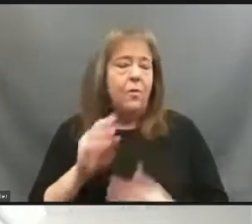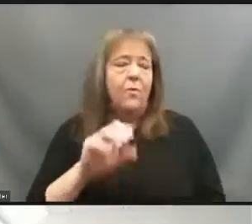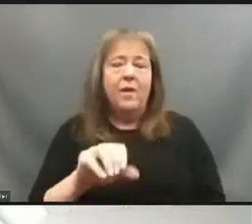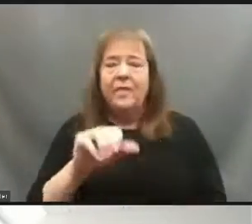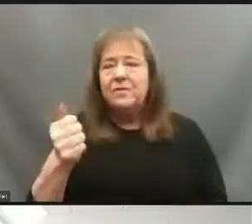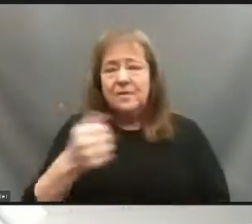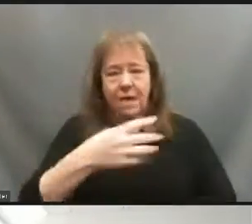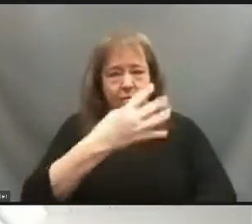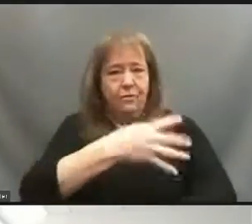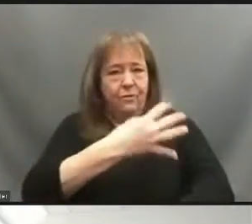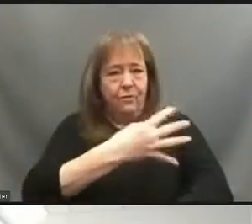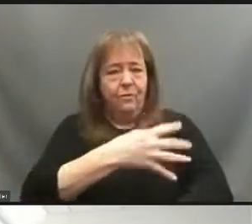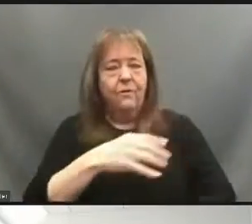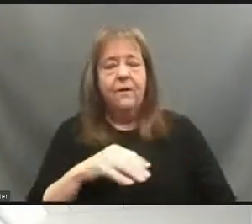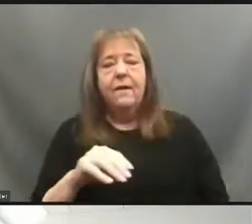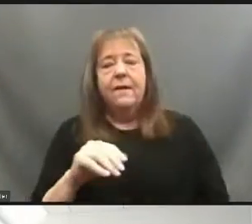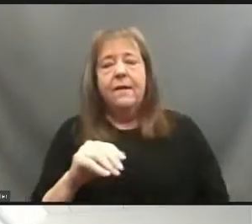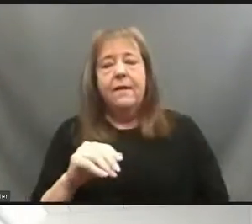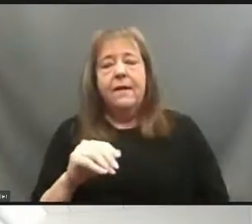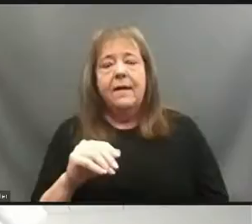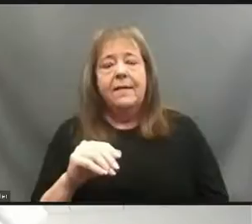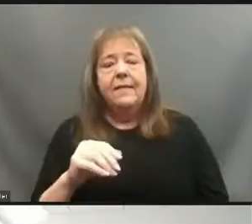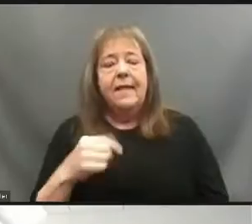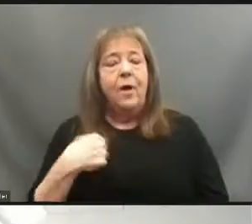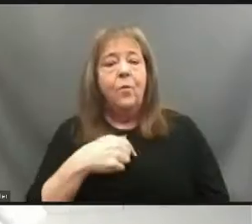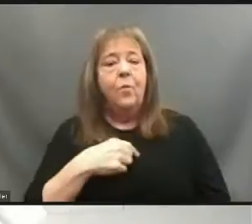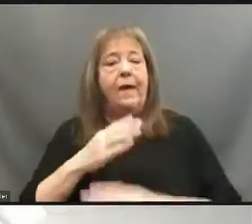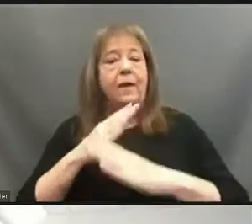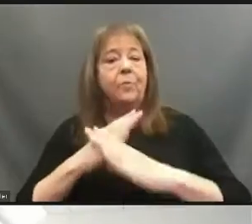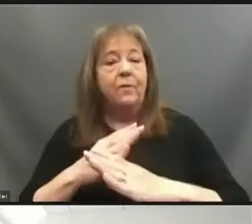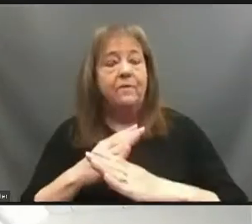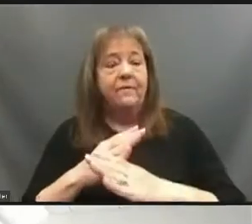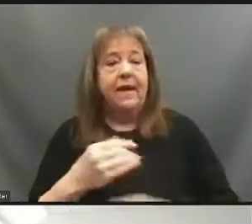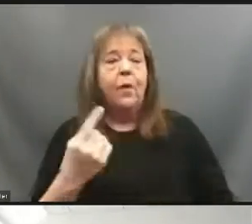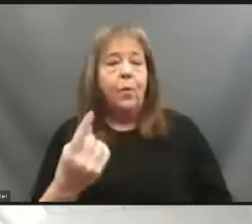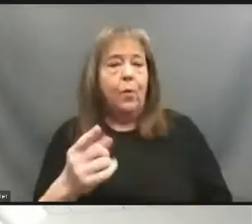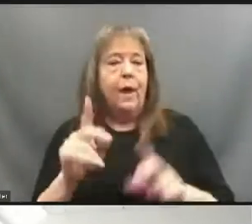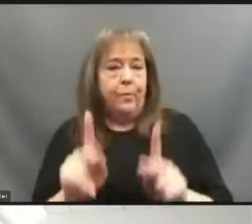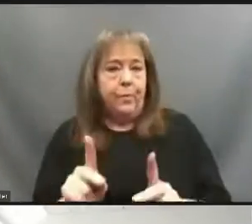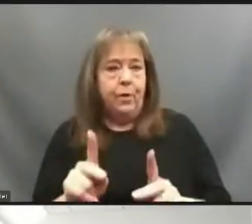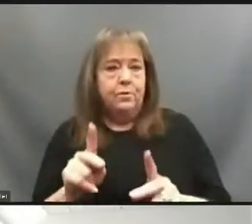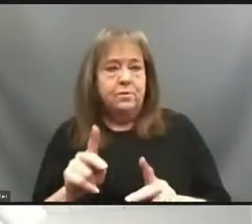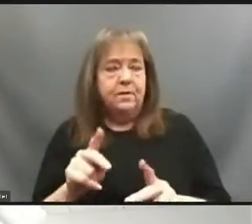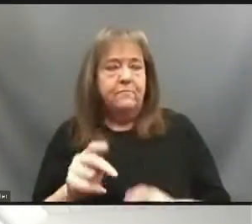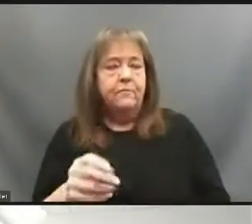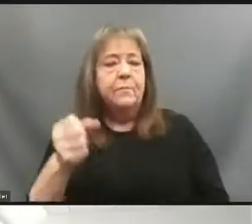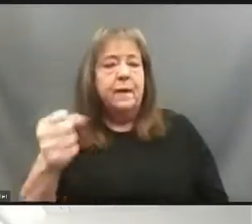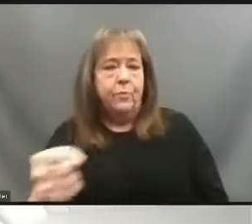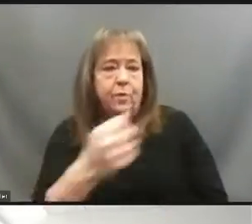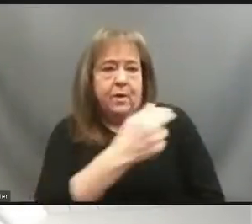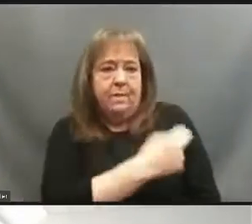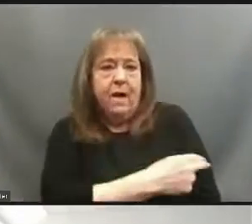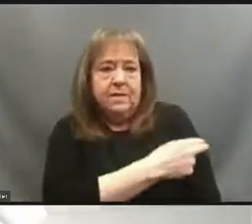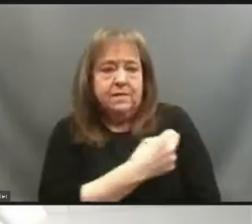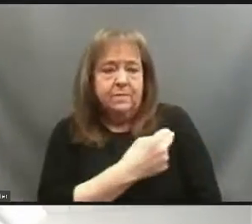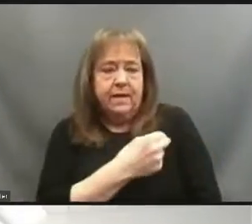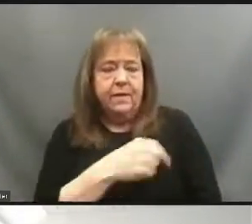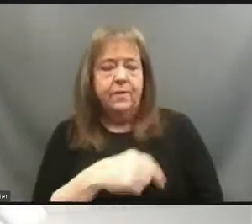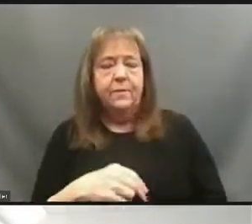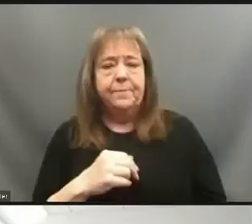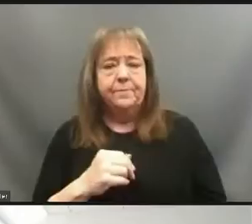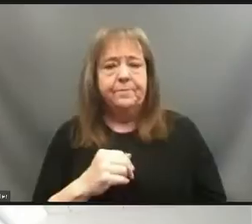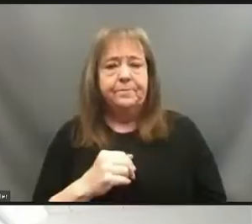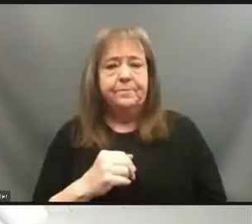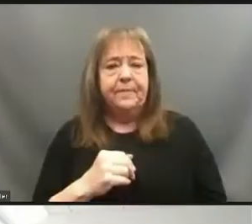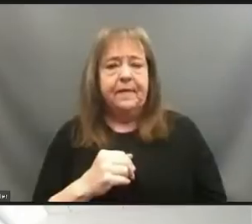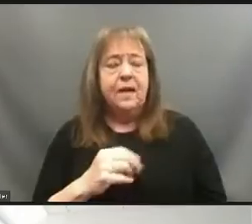methods like that, that we were able to prevent one hospitalization that otherwise that person would have ended up at the